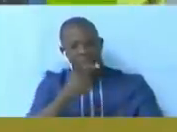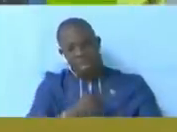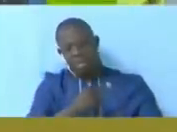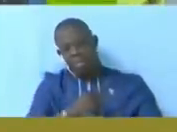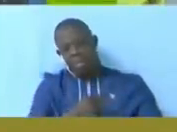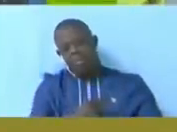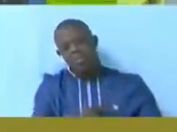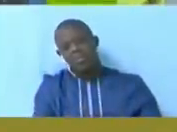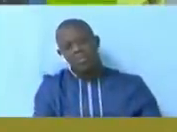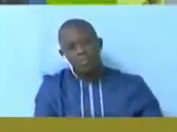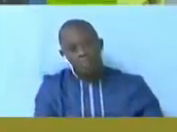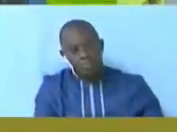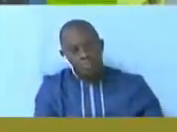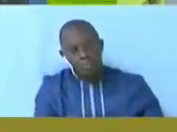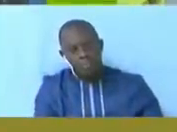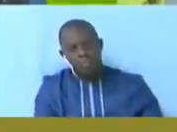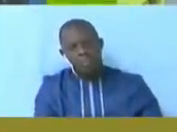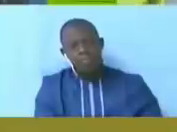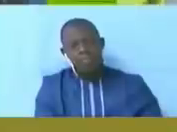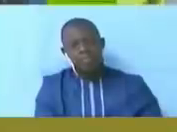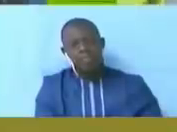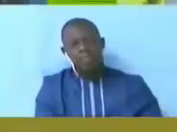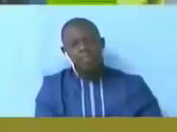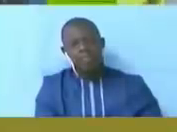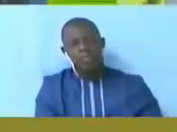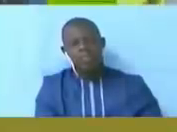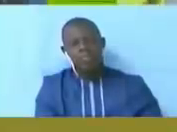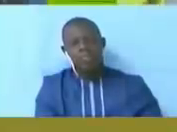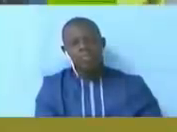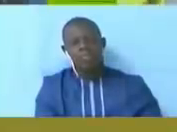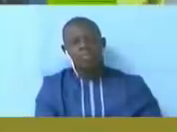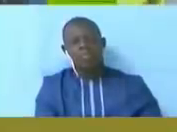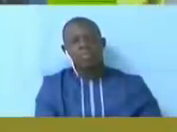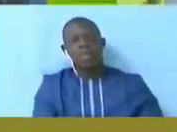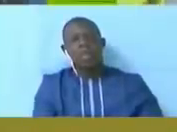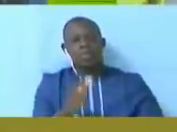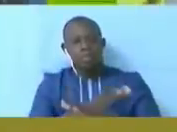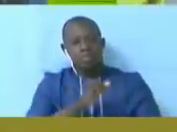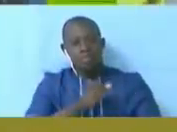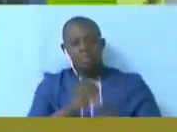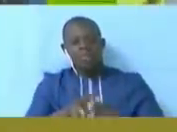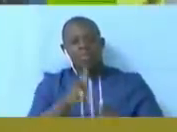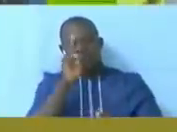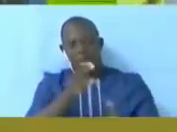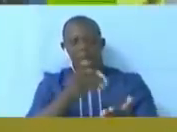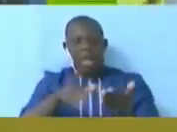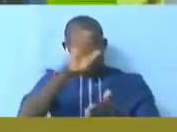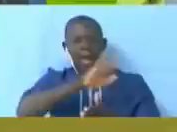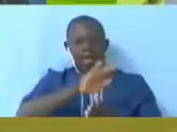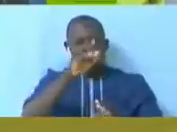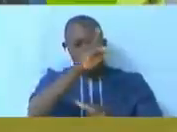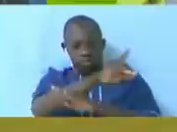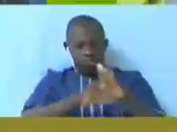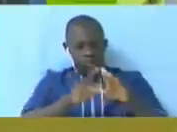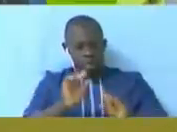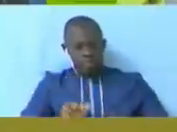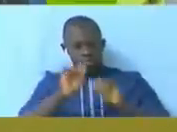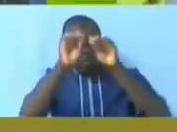that he was elevated, he finally became Inspector General of Police. Narana la makamu lafa ka ke police